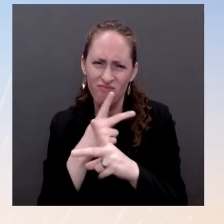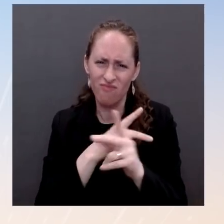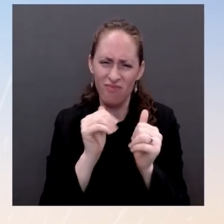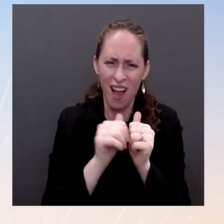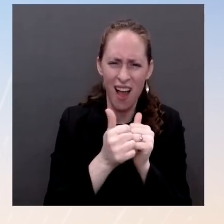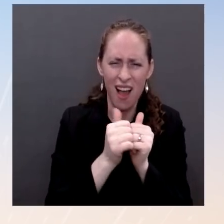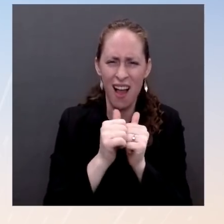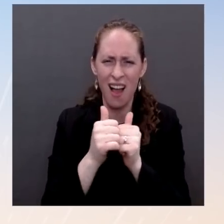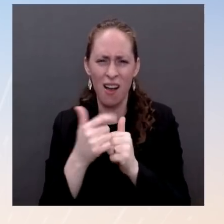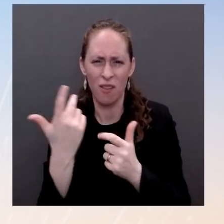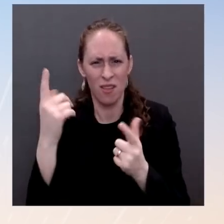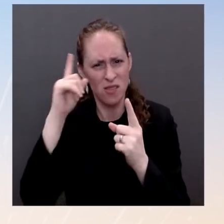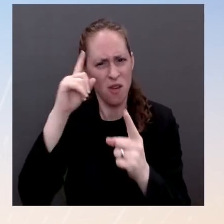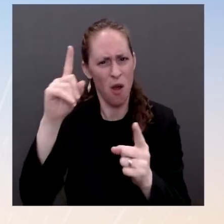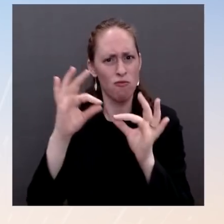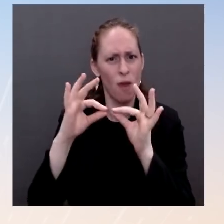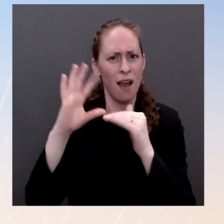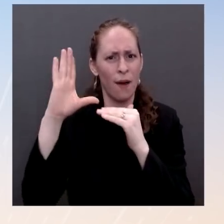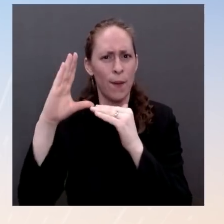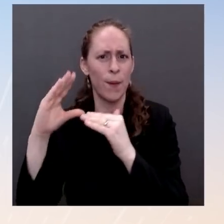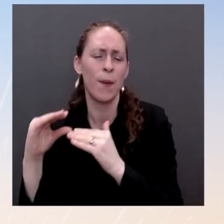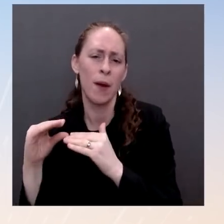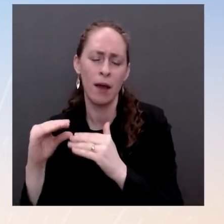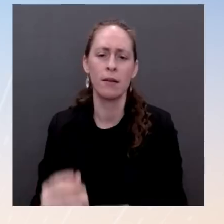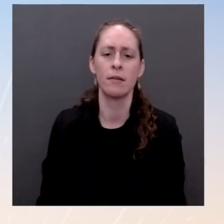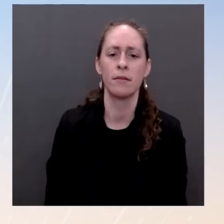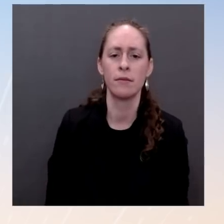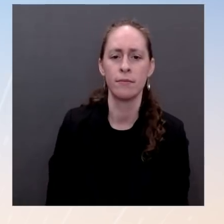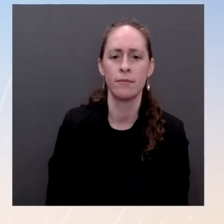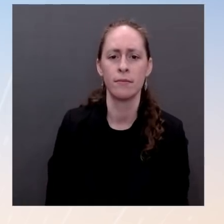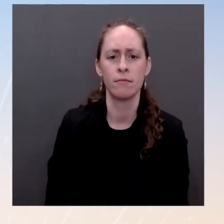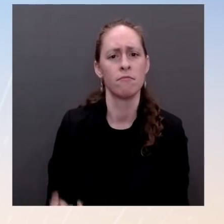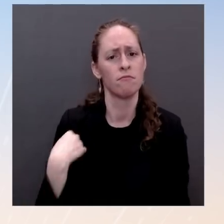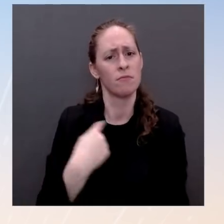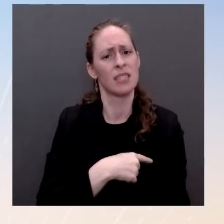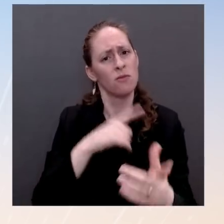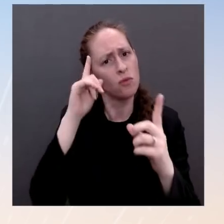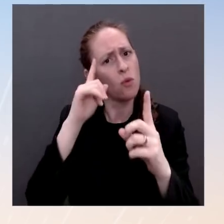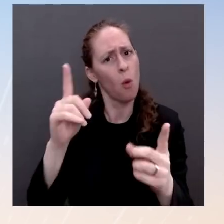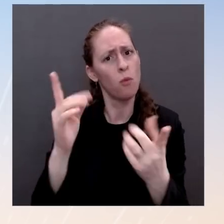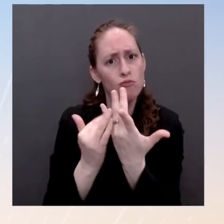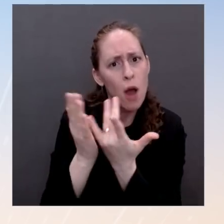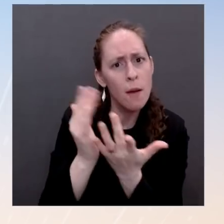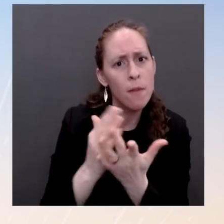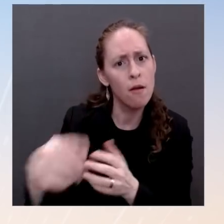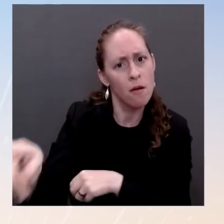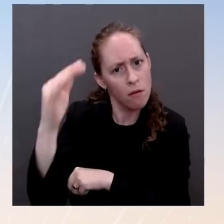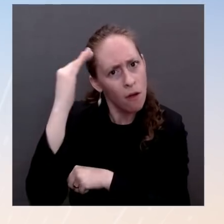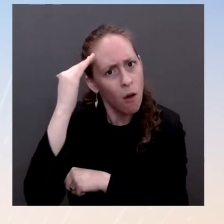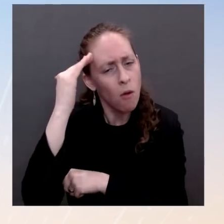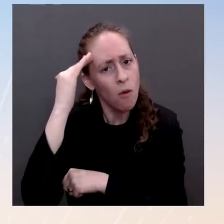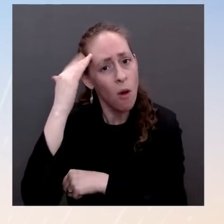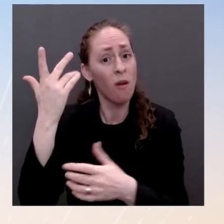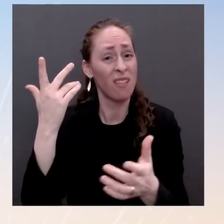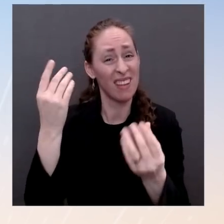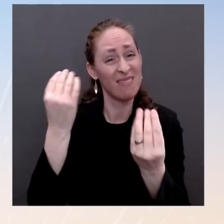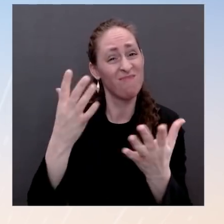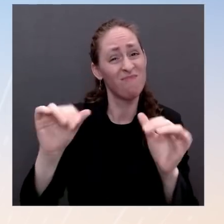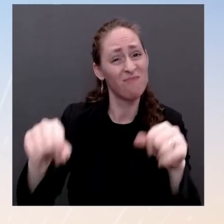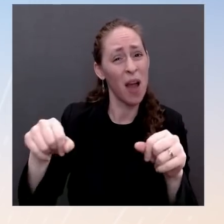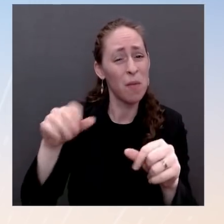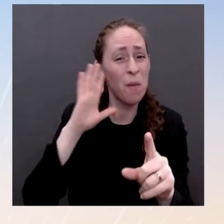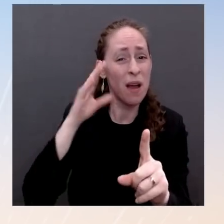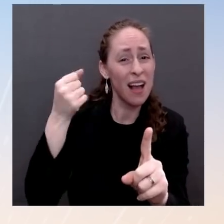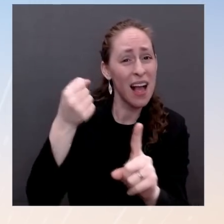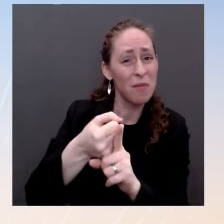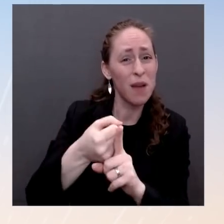what the impact could be, and the fact that, in his view, defending democracy and liberty is never without cost, but we need to convey to the American people exactly what